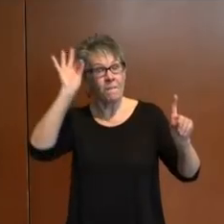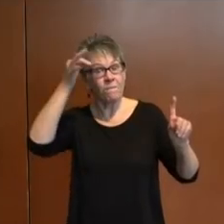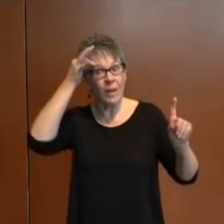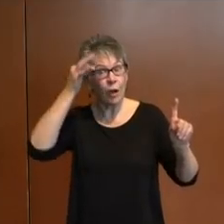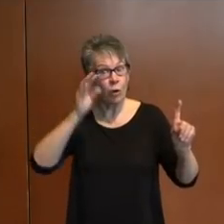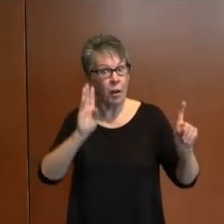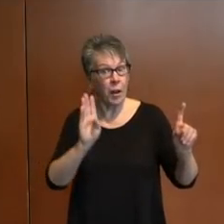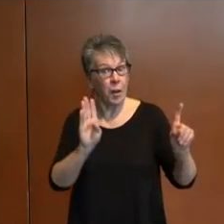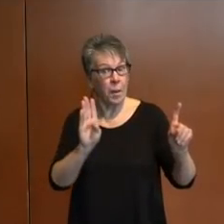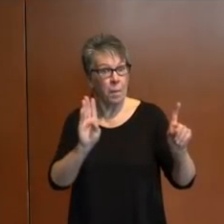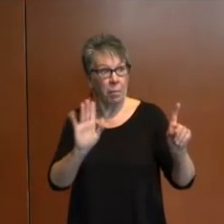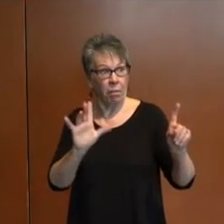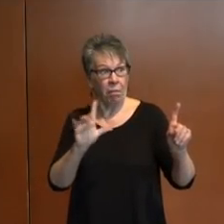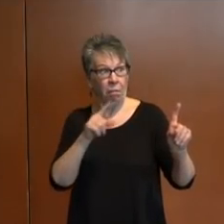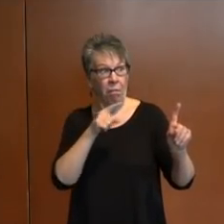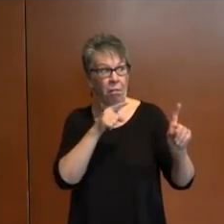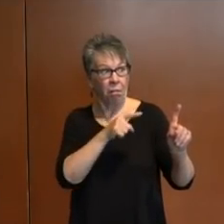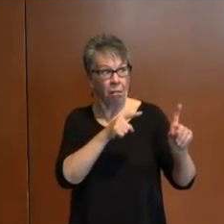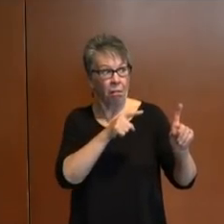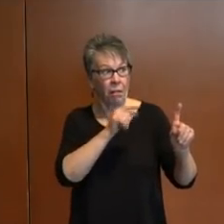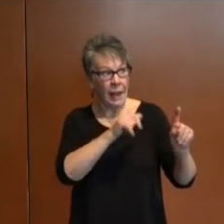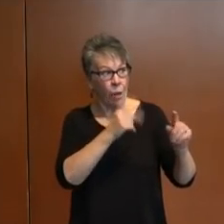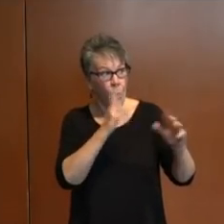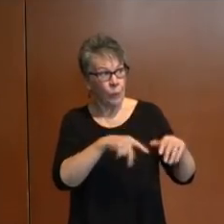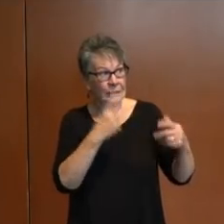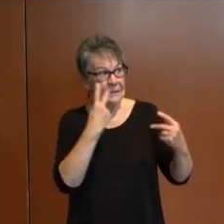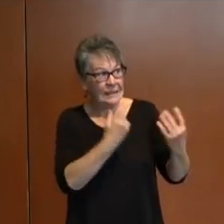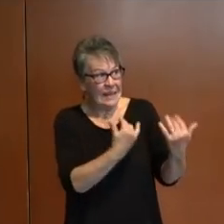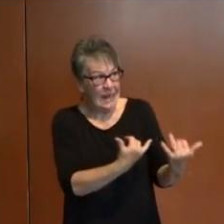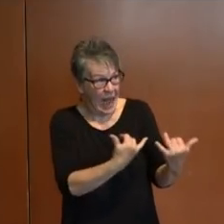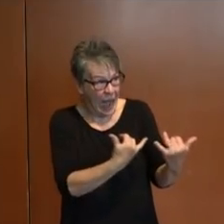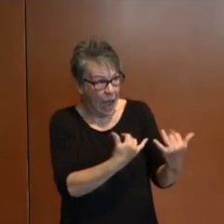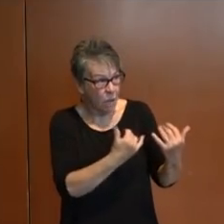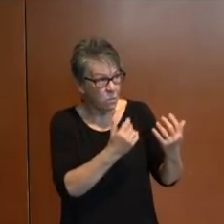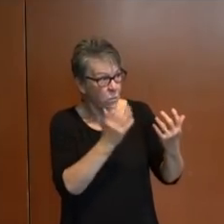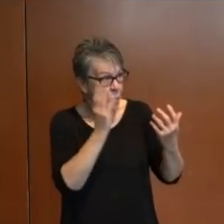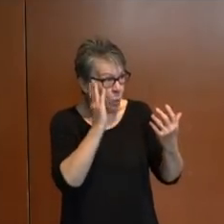to look at what the next sort of 30 days look like, and